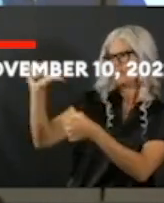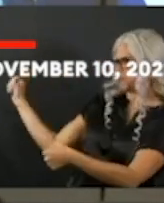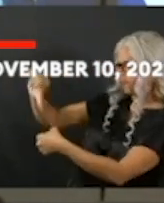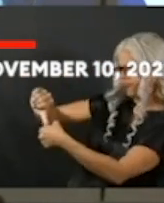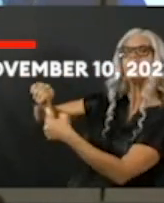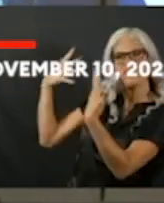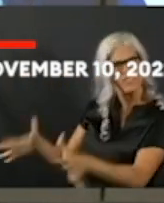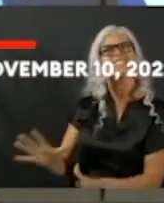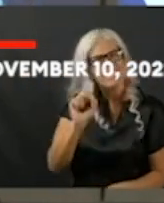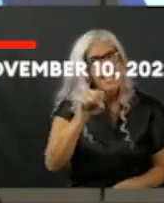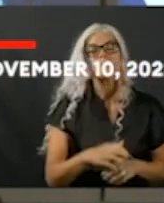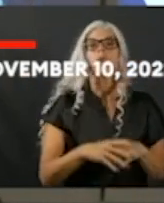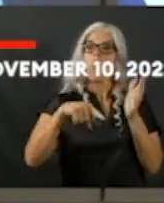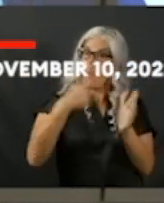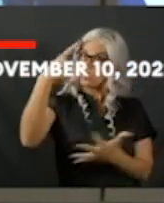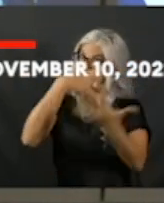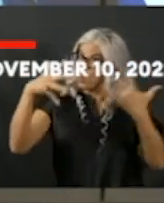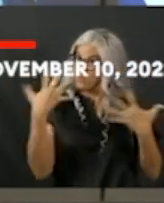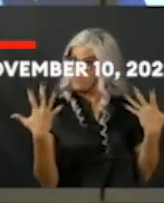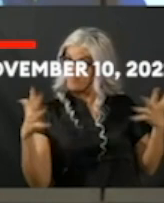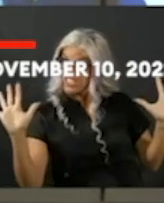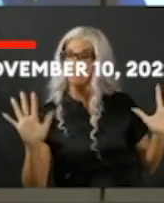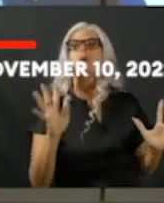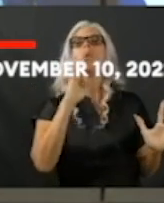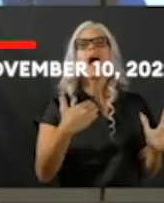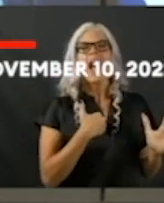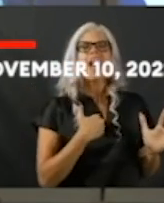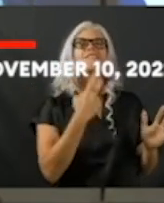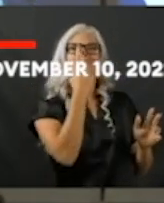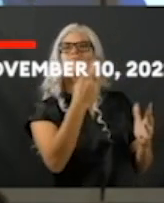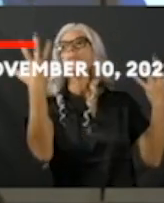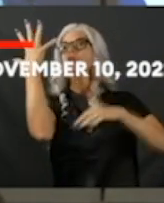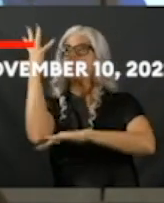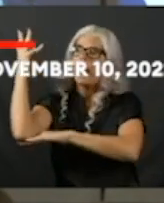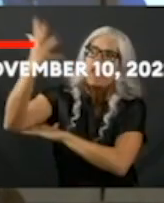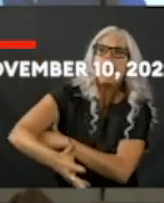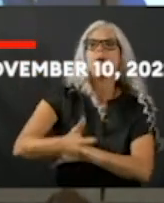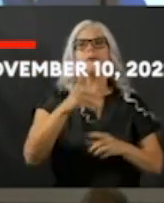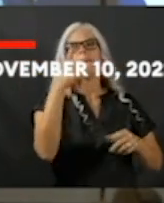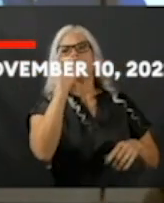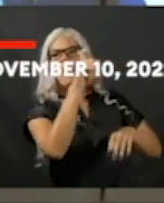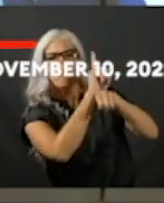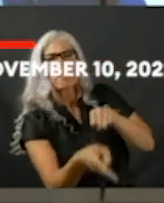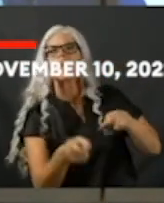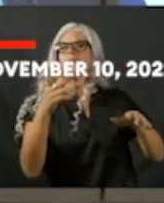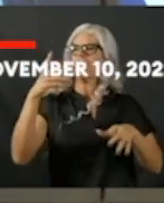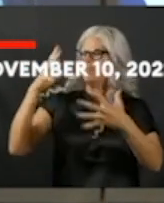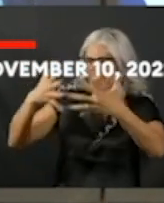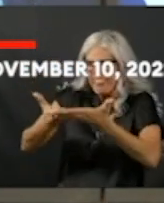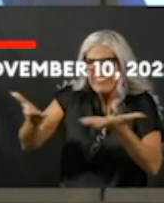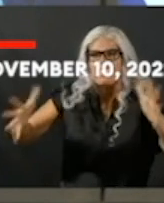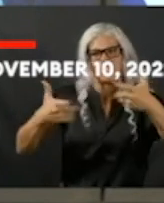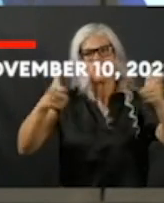there will likely be large items of debris through impacted areas, especially along the coastline. Do not try to remove the large debris